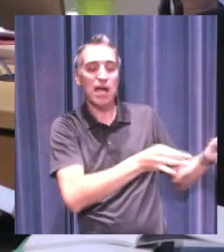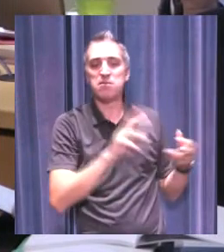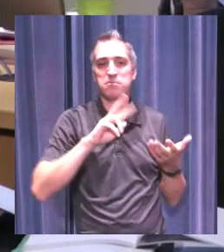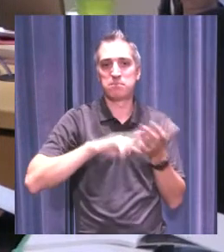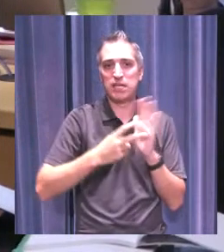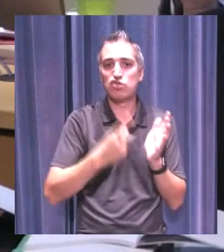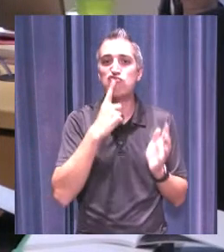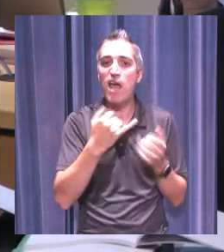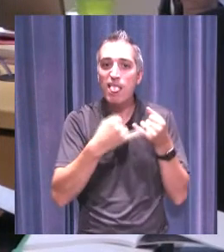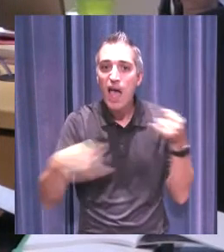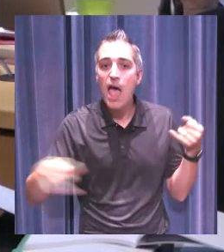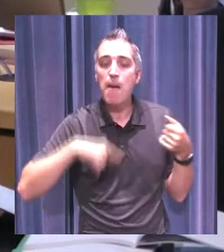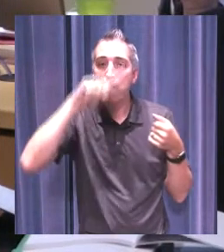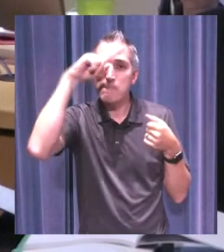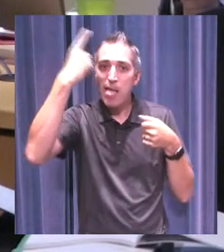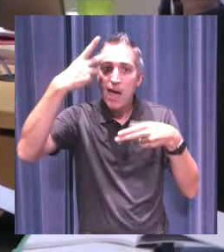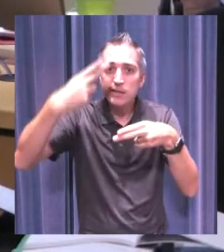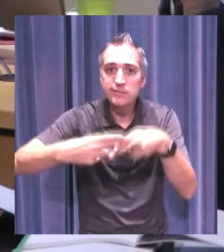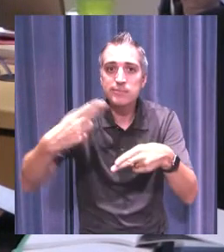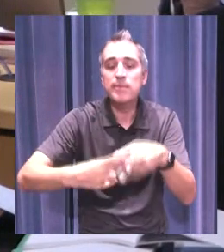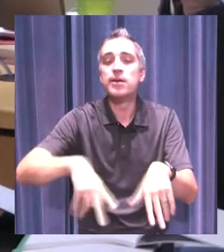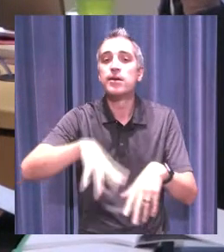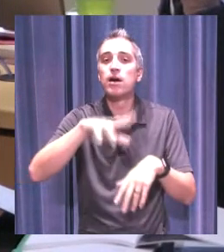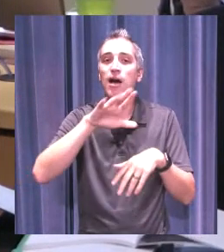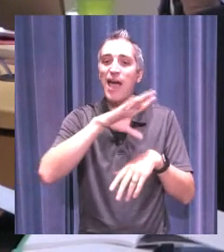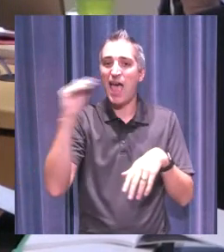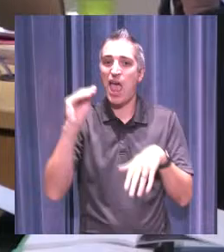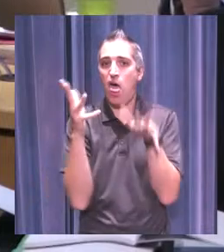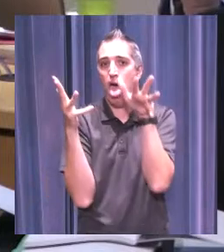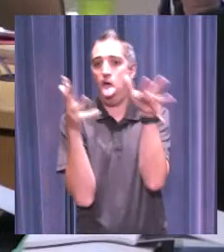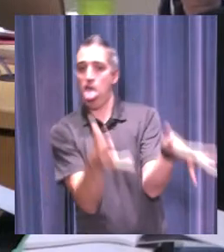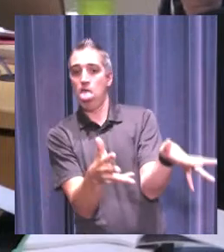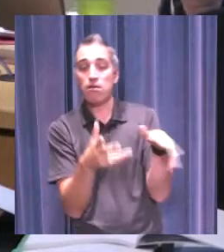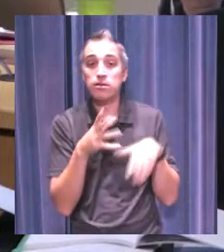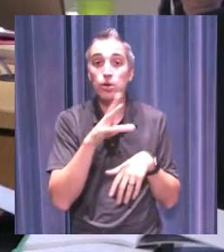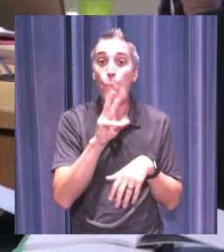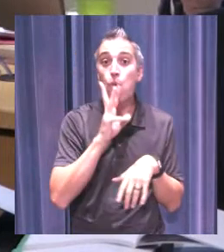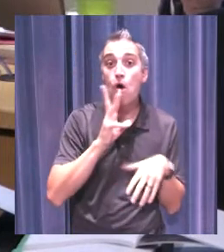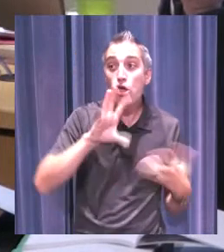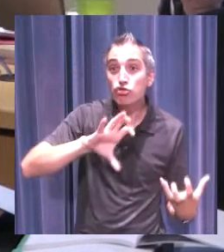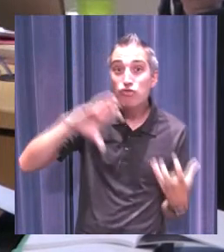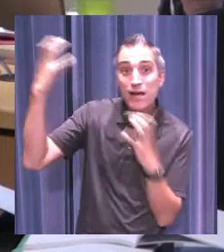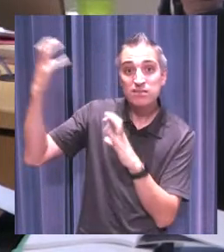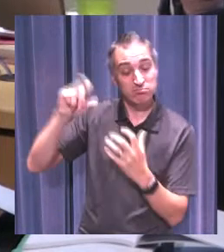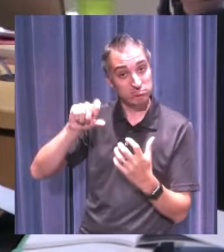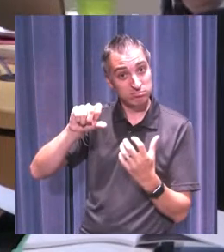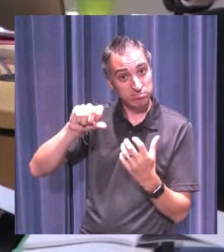redlining, blockbusting, auto industry abandonment, water crisis. Is this another one of those decisions?